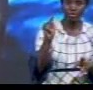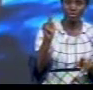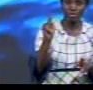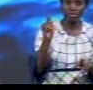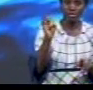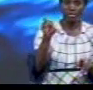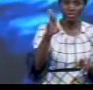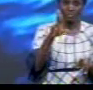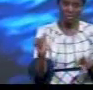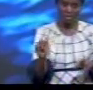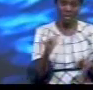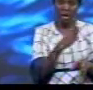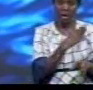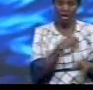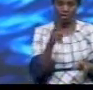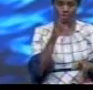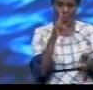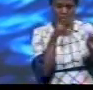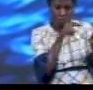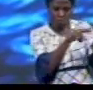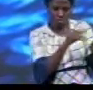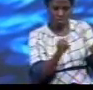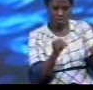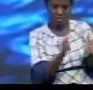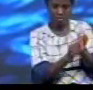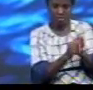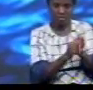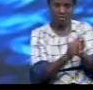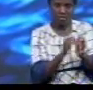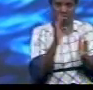watching that battery, the clock